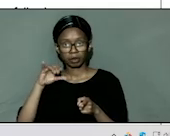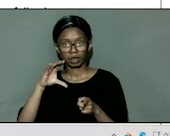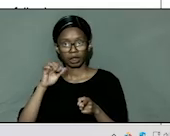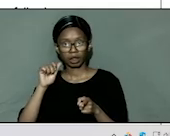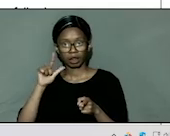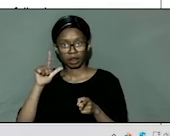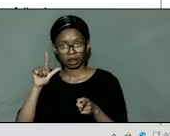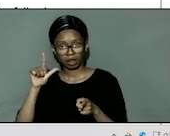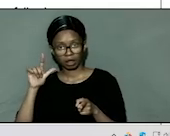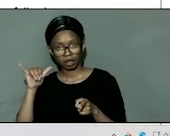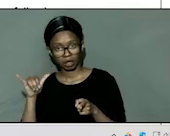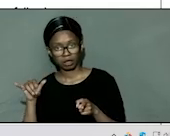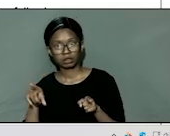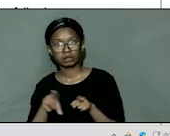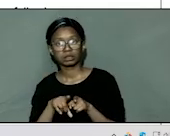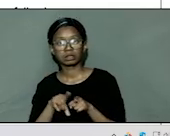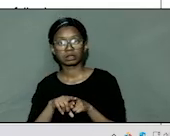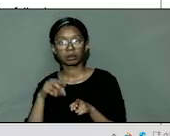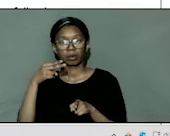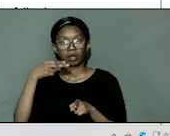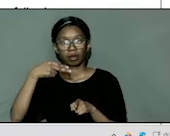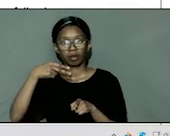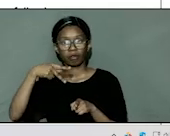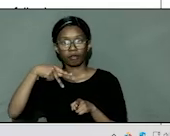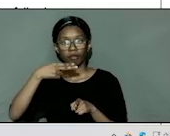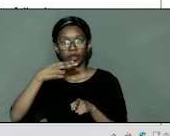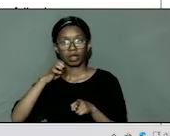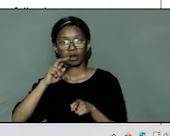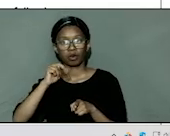genotypically is the genetic makeup, again, whereas